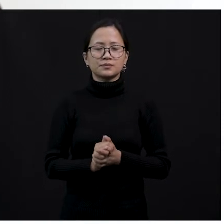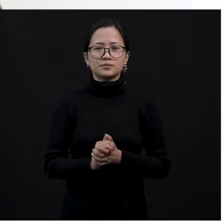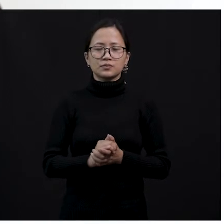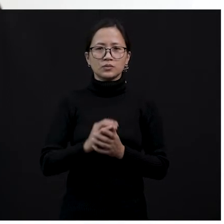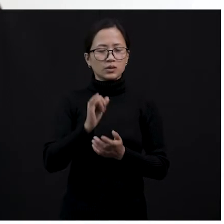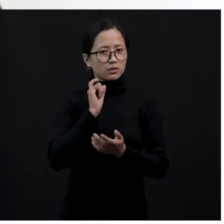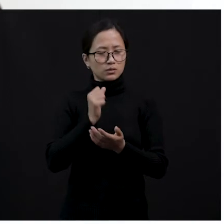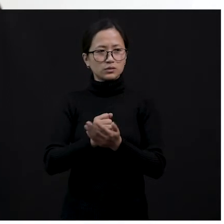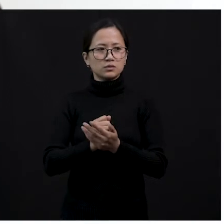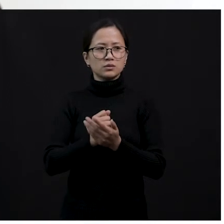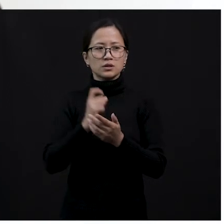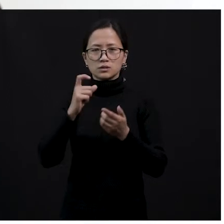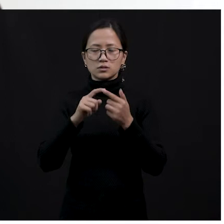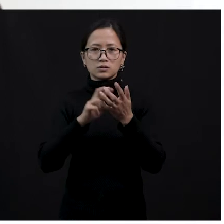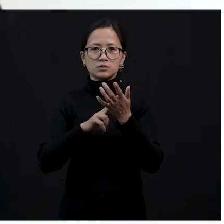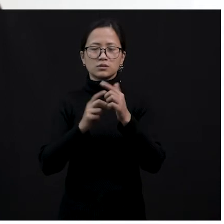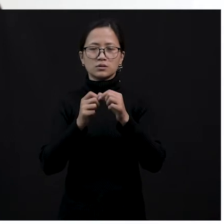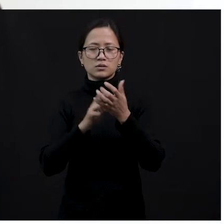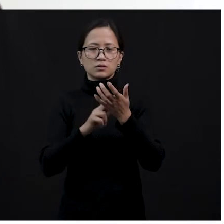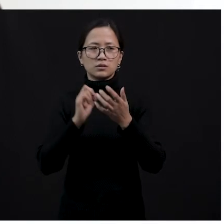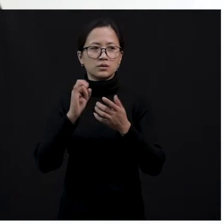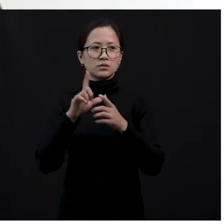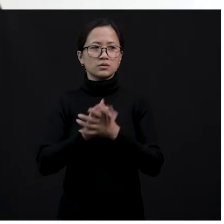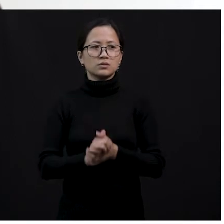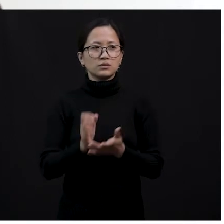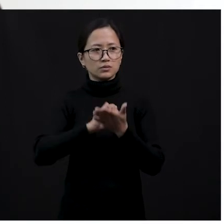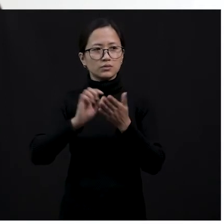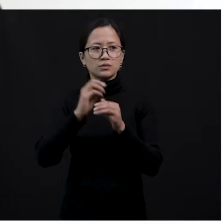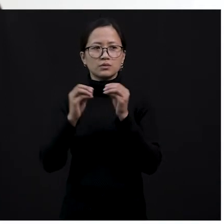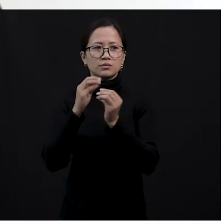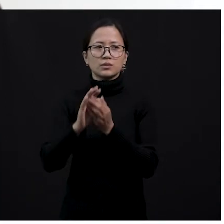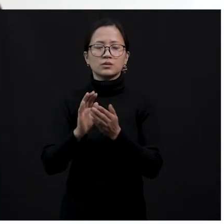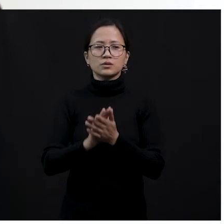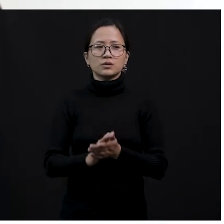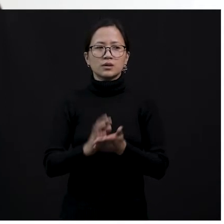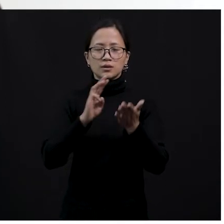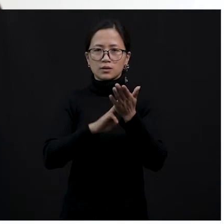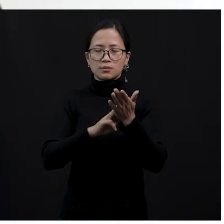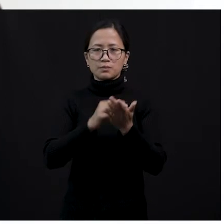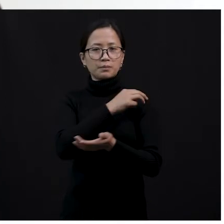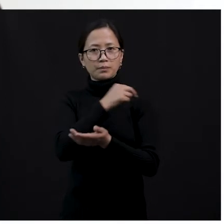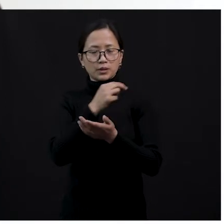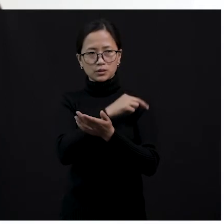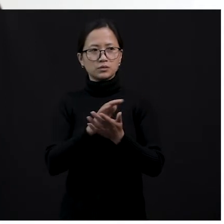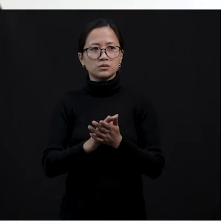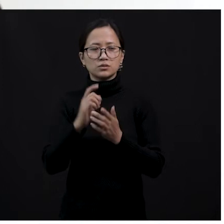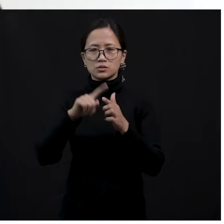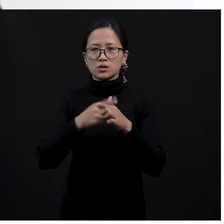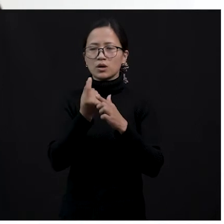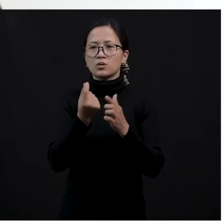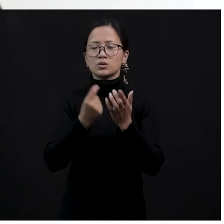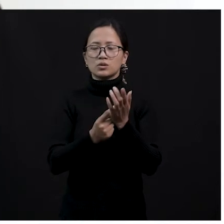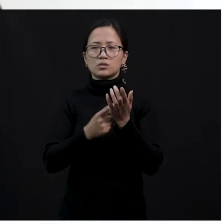I shall certainly write about it in my medical journal. And Dr. Chanda, thought that this is a very interesting case and